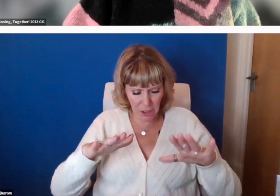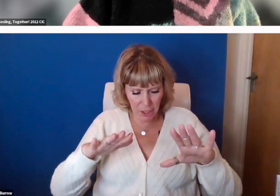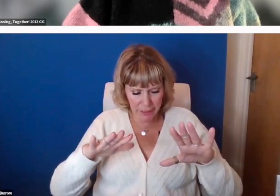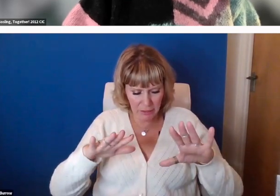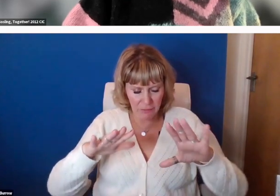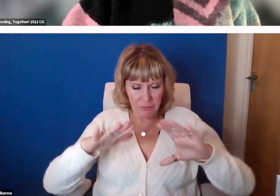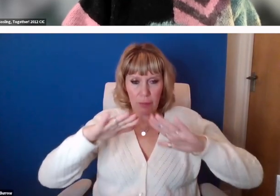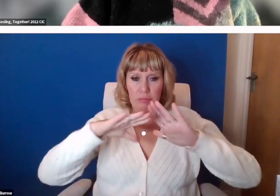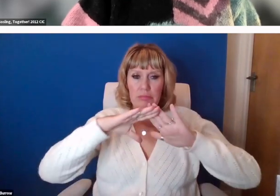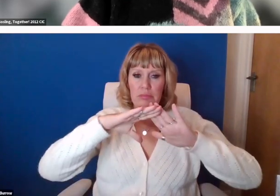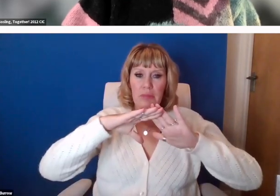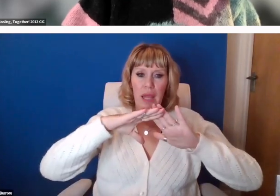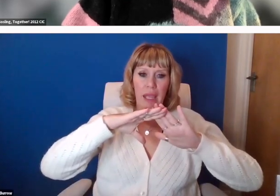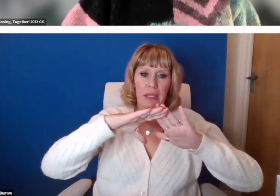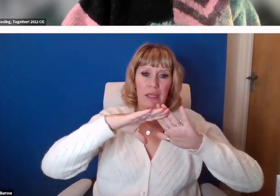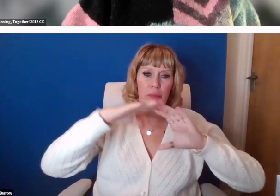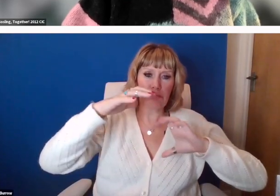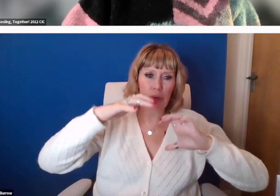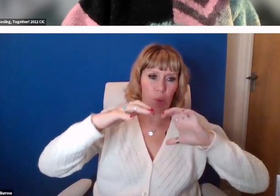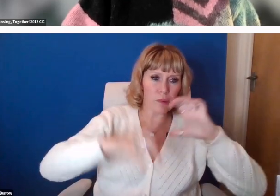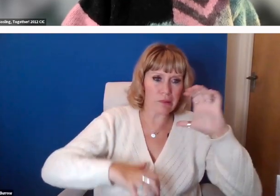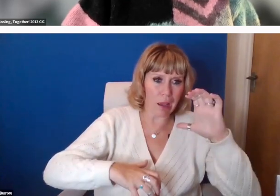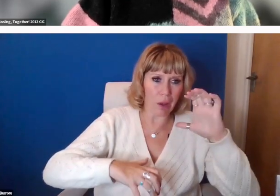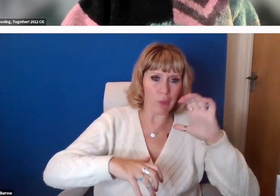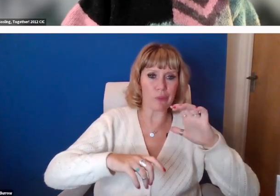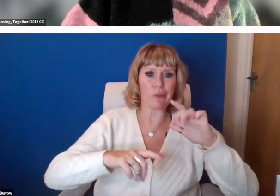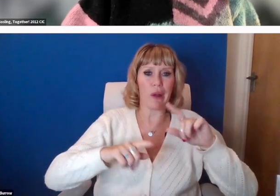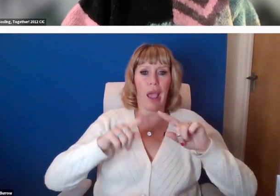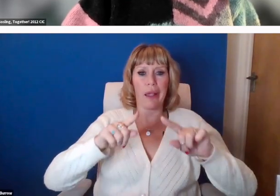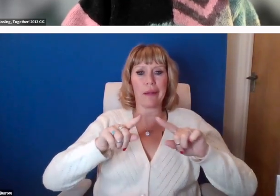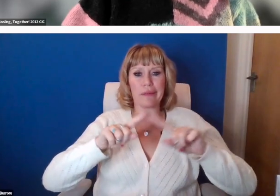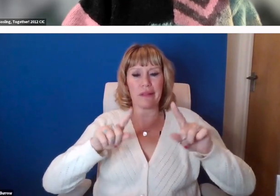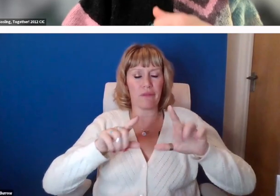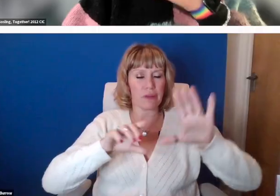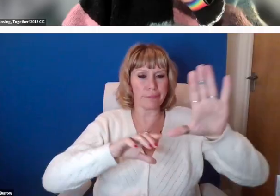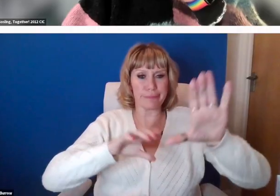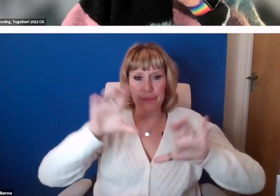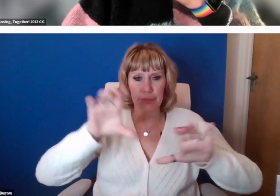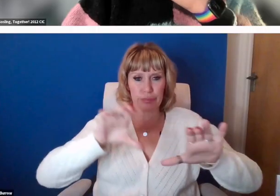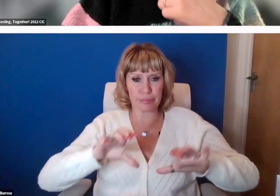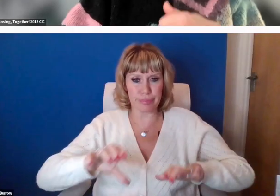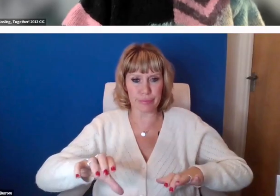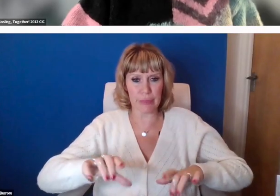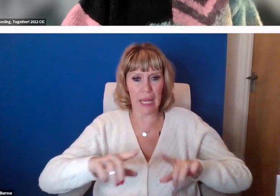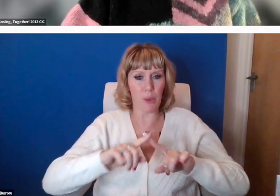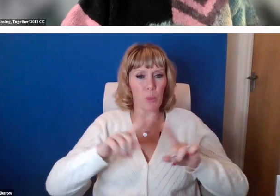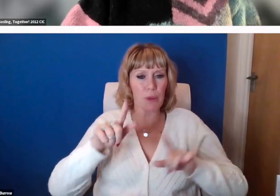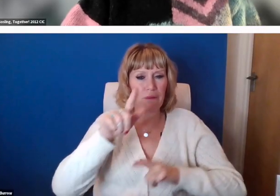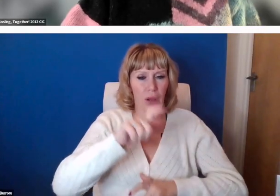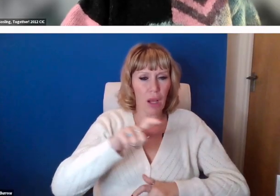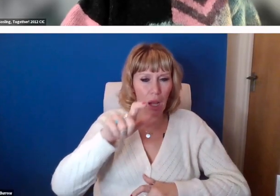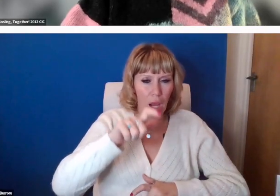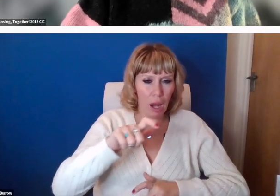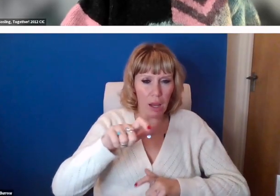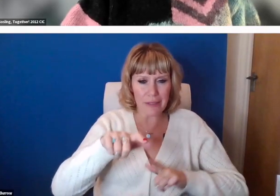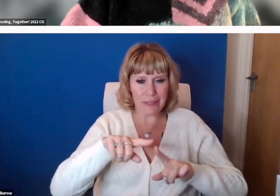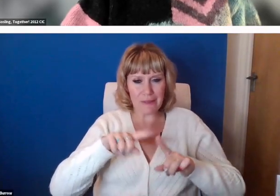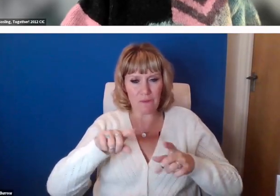in the centre. It's chicken wire sculpture and wax pastels drawings.